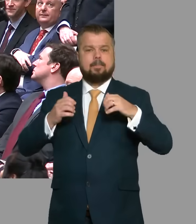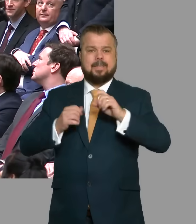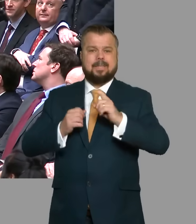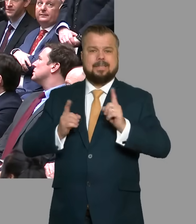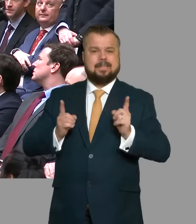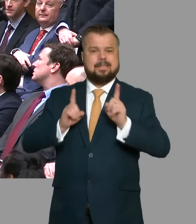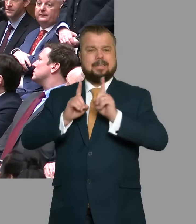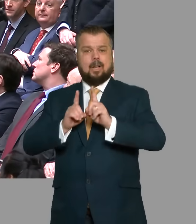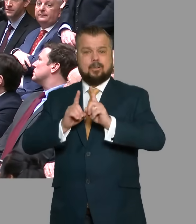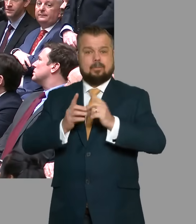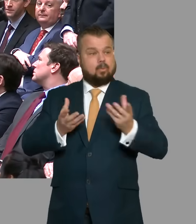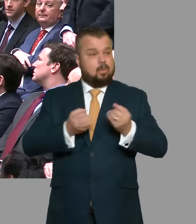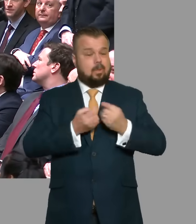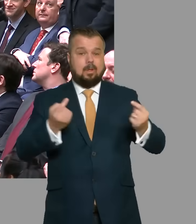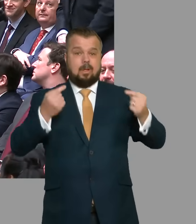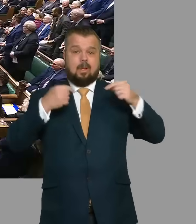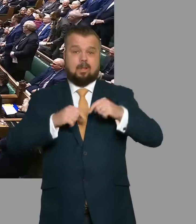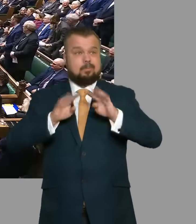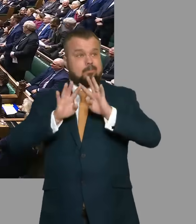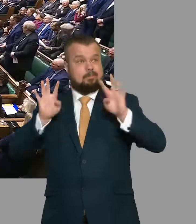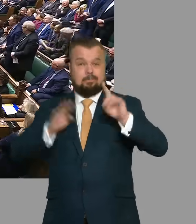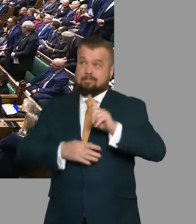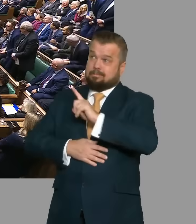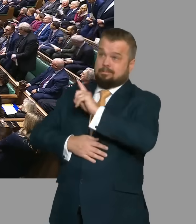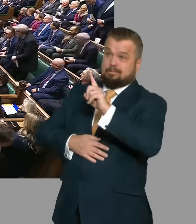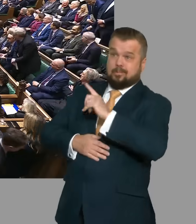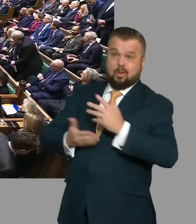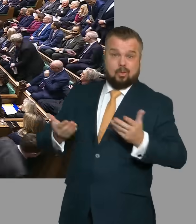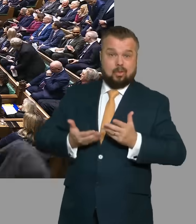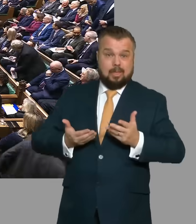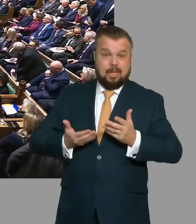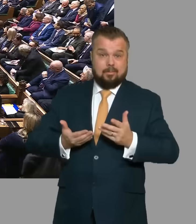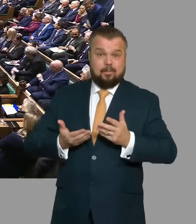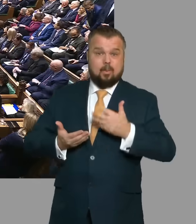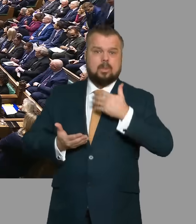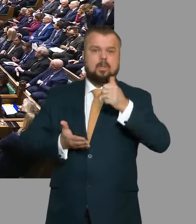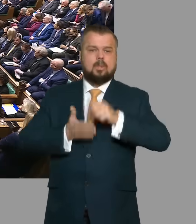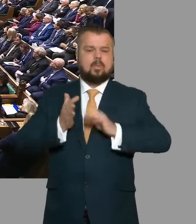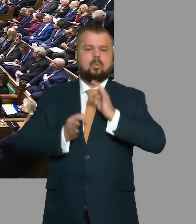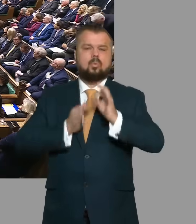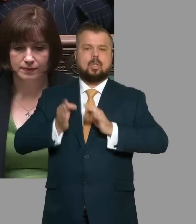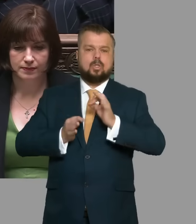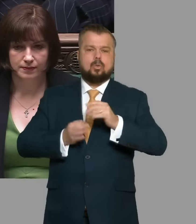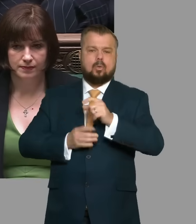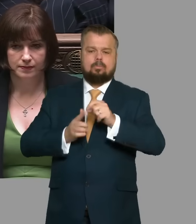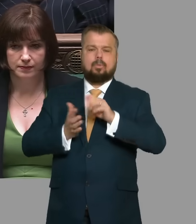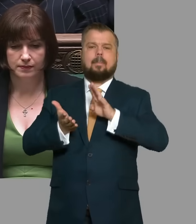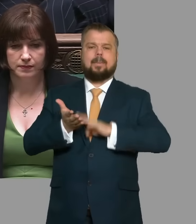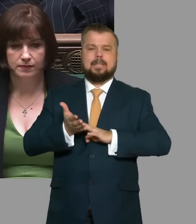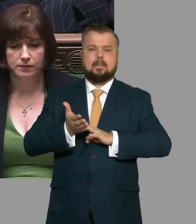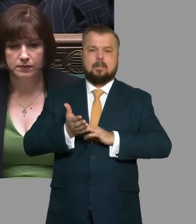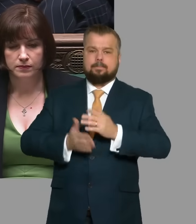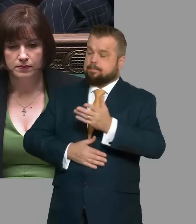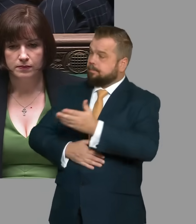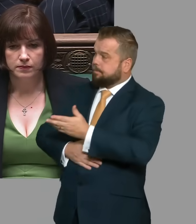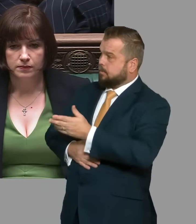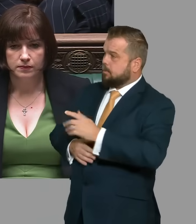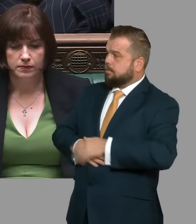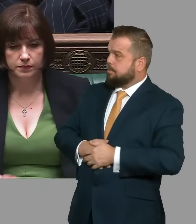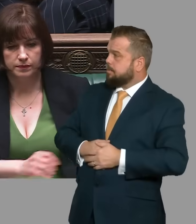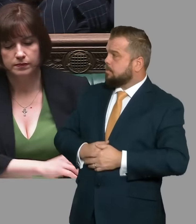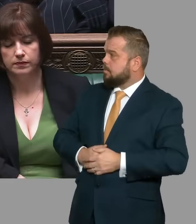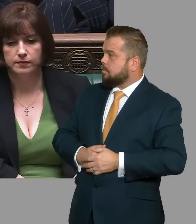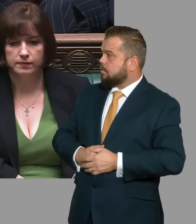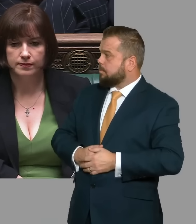Thank you, Mr. Speaker. Question number 1. Minister. Thank you, Mr. Speaker. In recent days, I've spoken extensively to